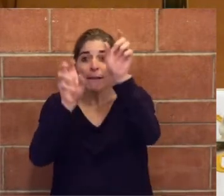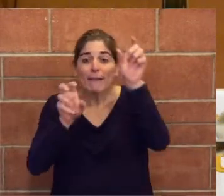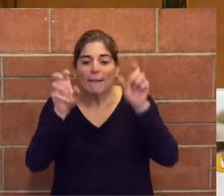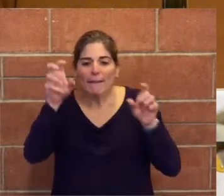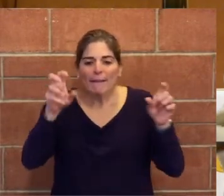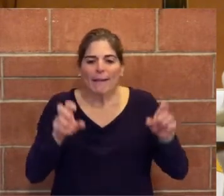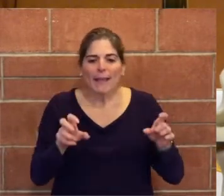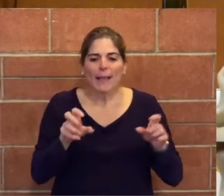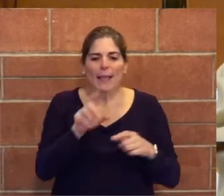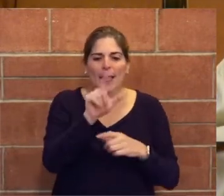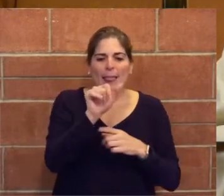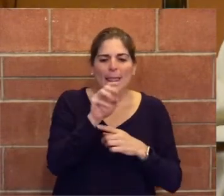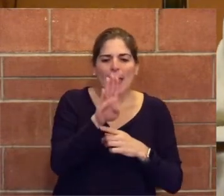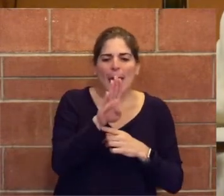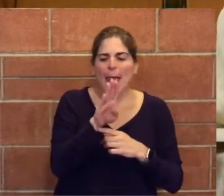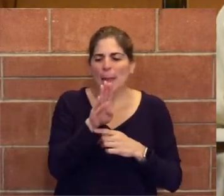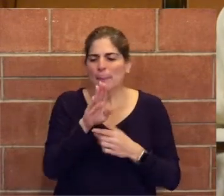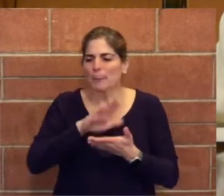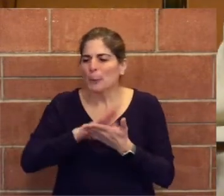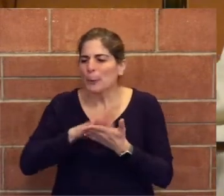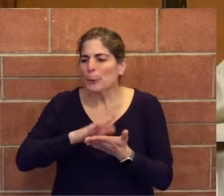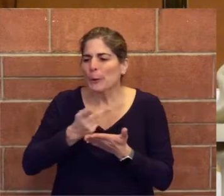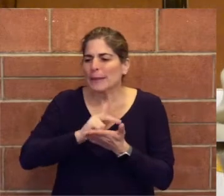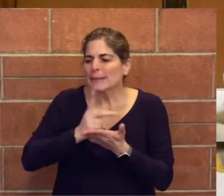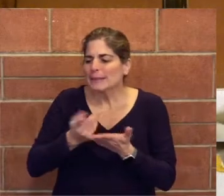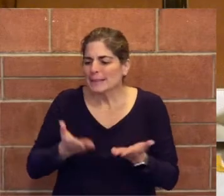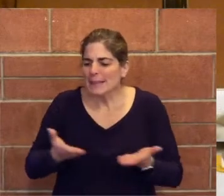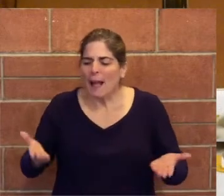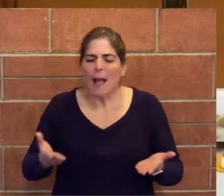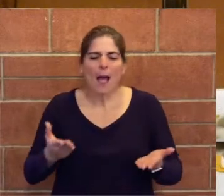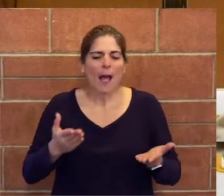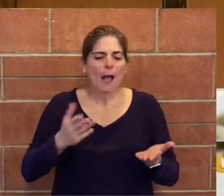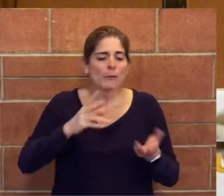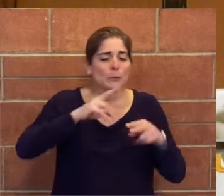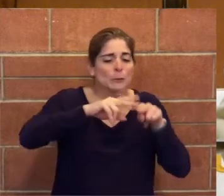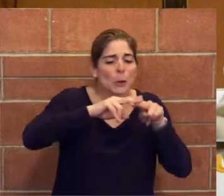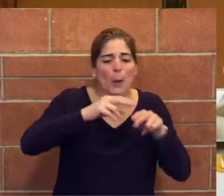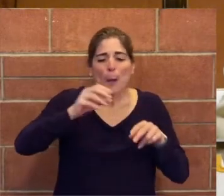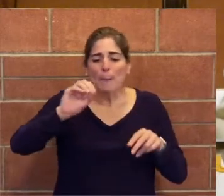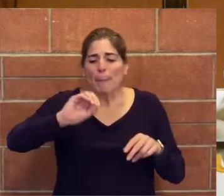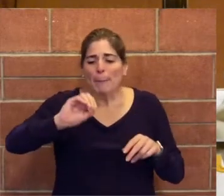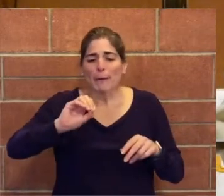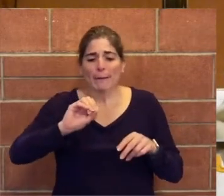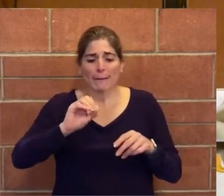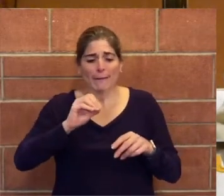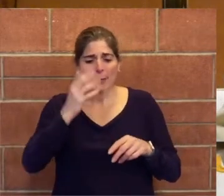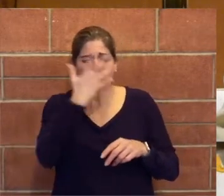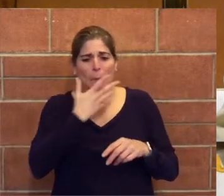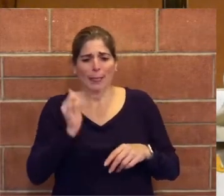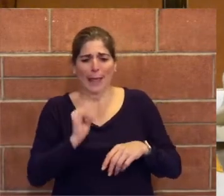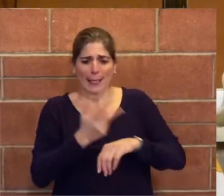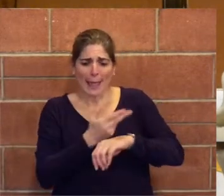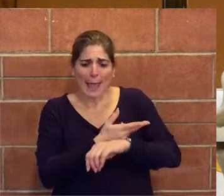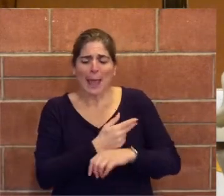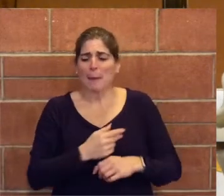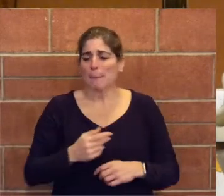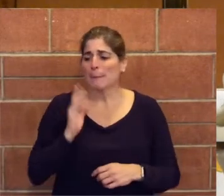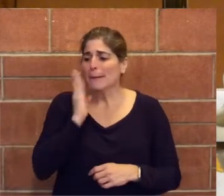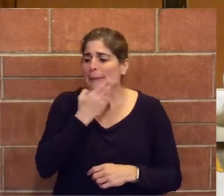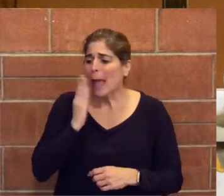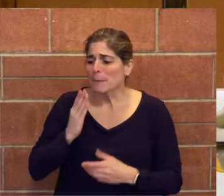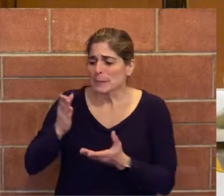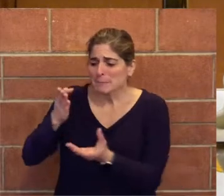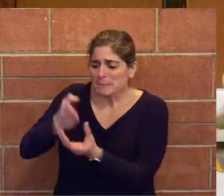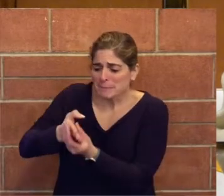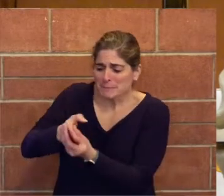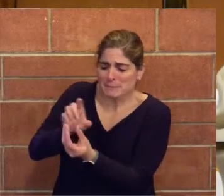ornaments. I have lamb potholders, kitchen towels, salt and pepper shakers, a napkin holder,